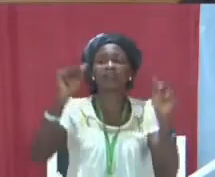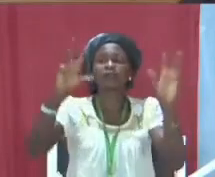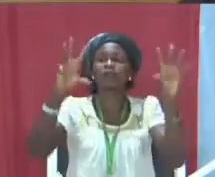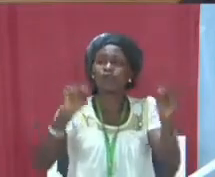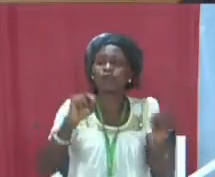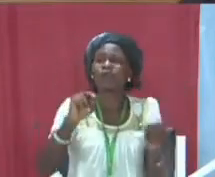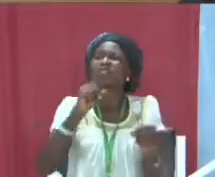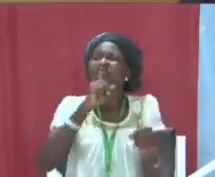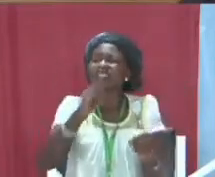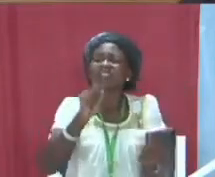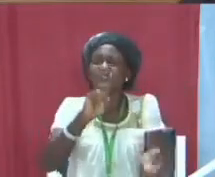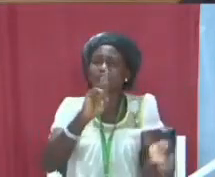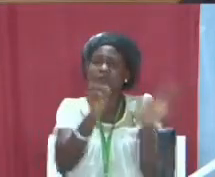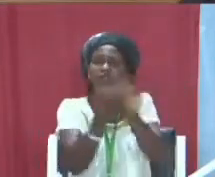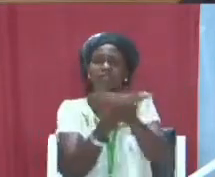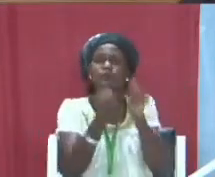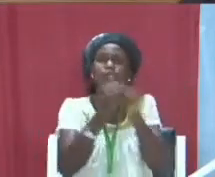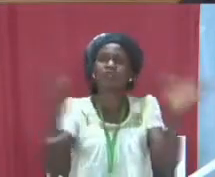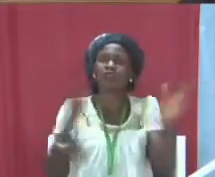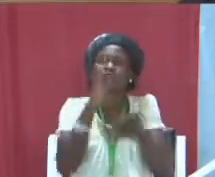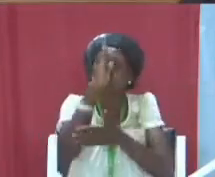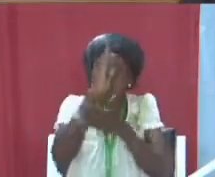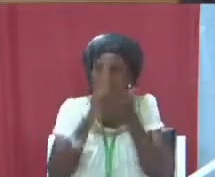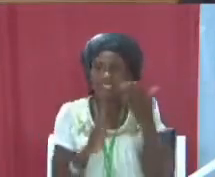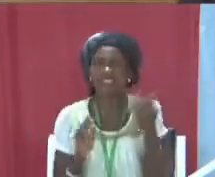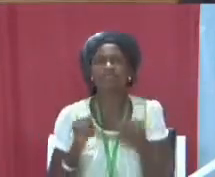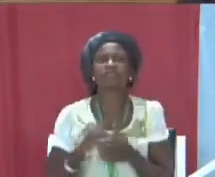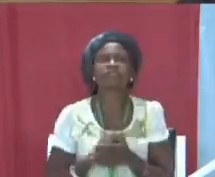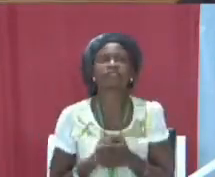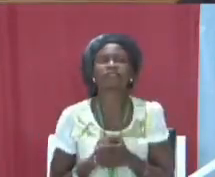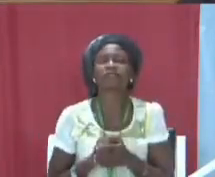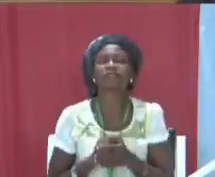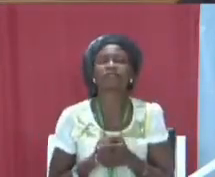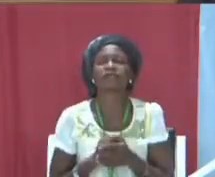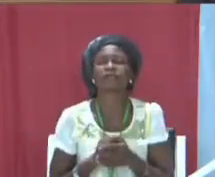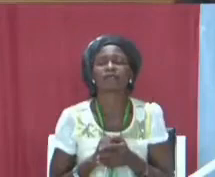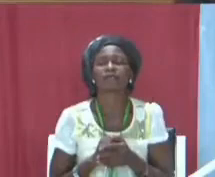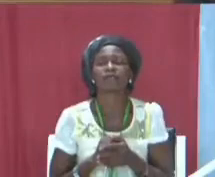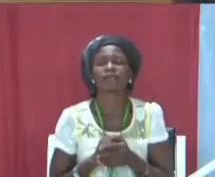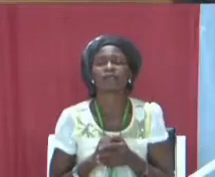genuine repentance without humility.